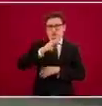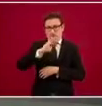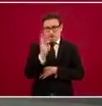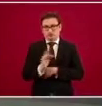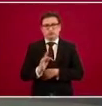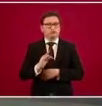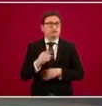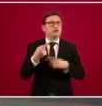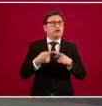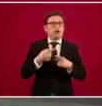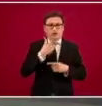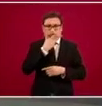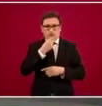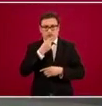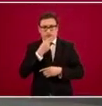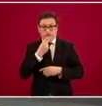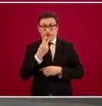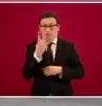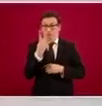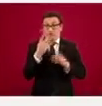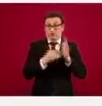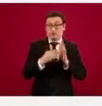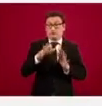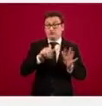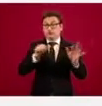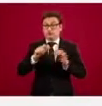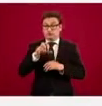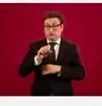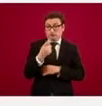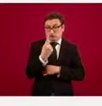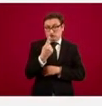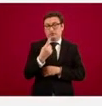of infected patients